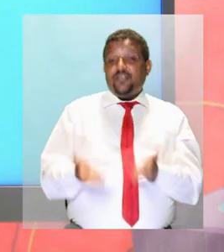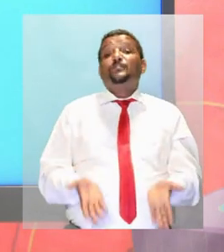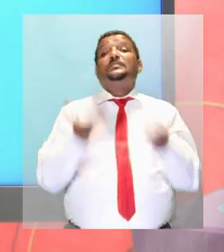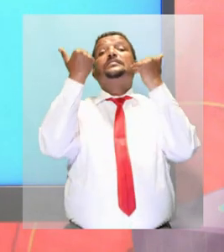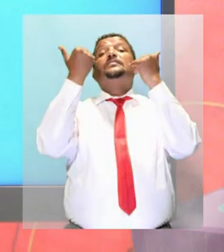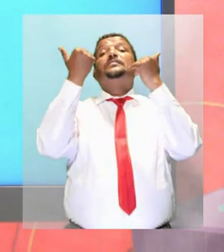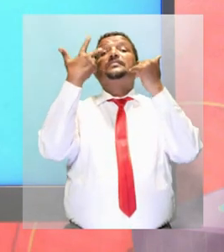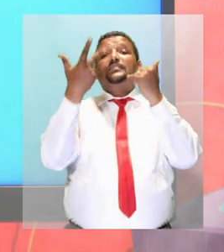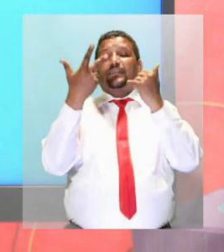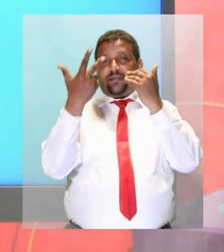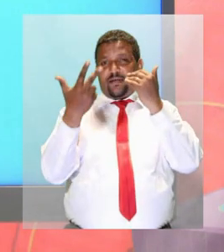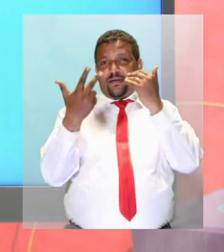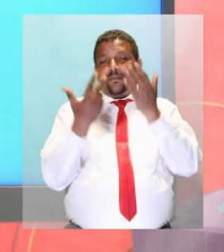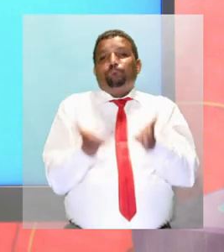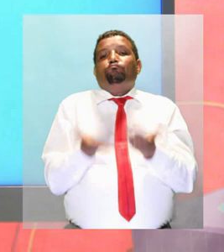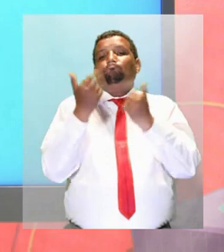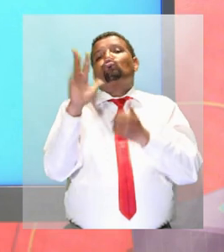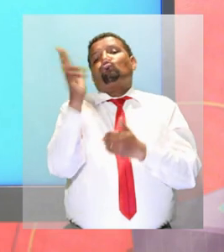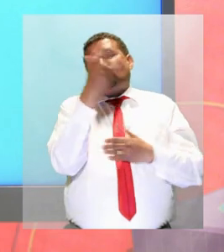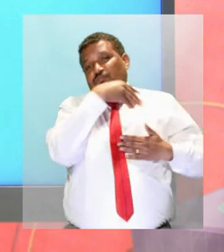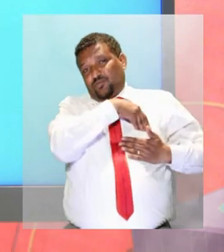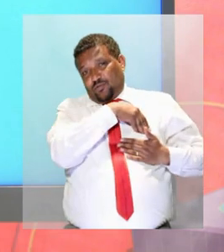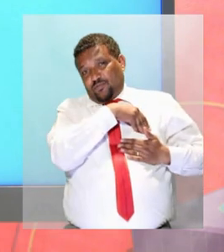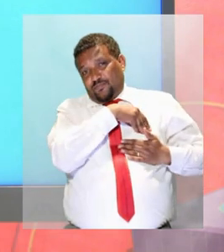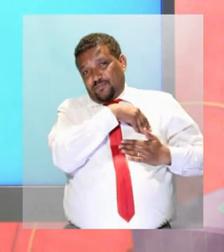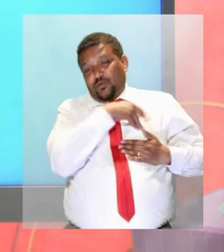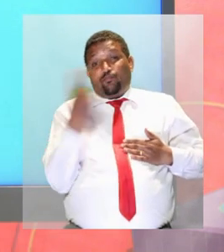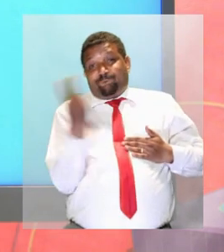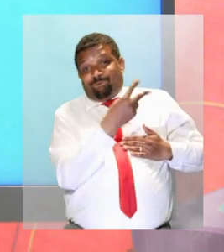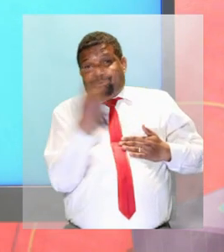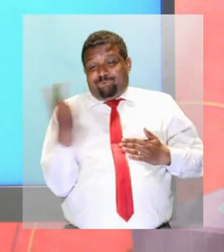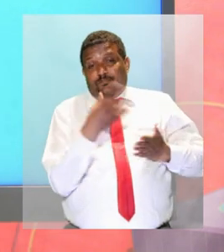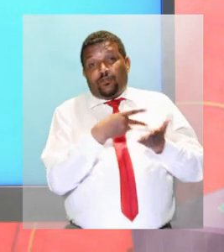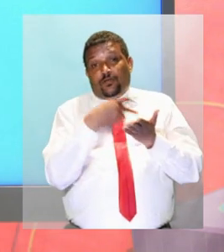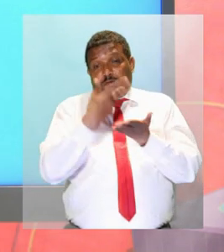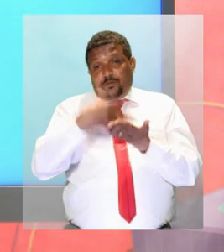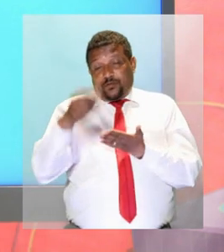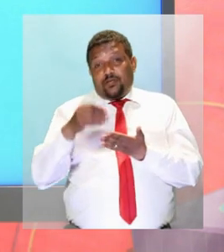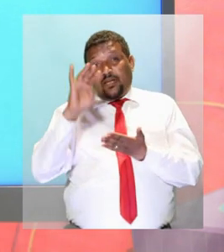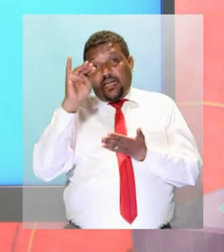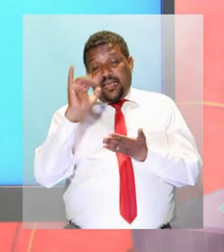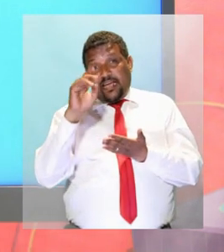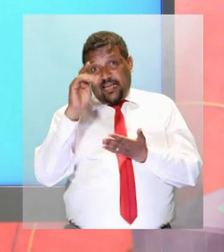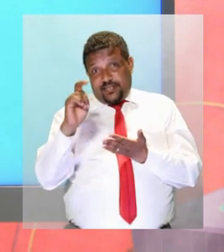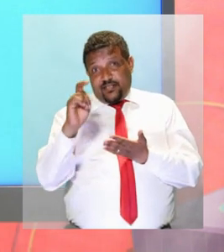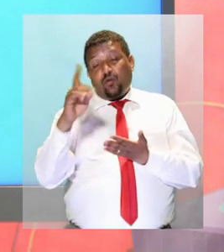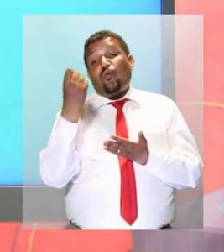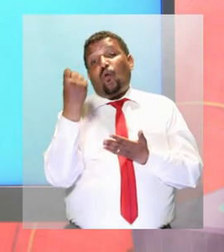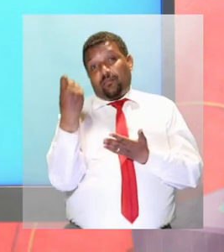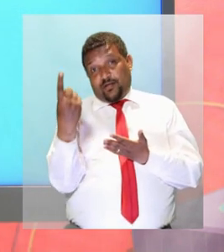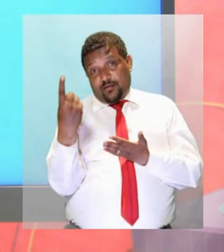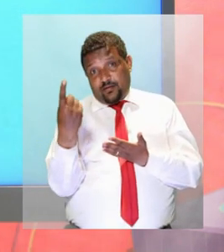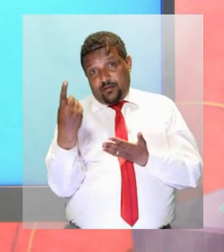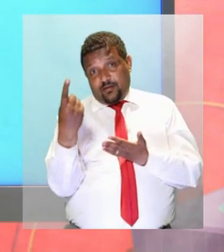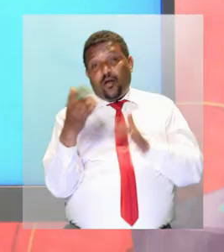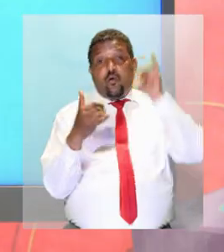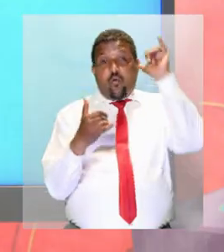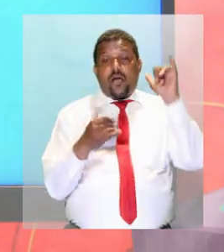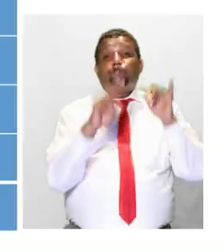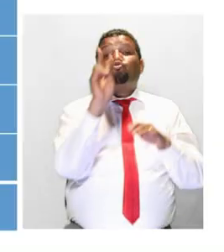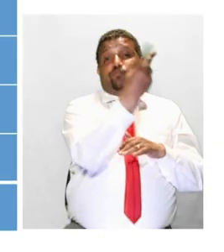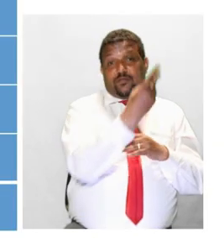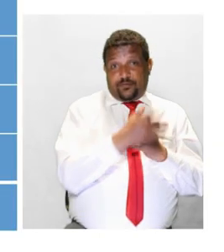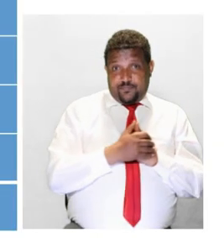purchase is 3 ber, and when she buy both goods, the price of good X is 1 ber and the price of good Y is 2 ber.